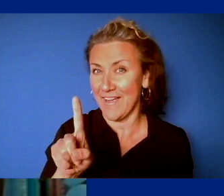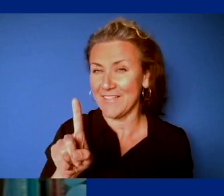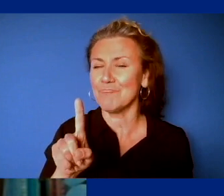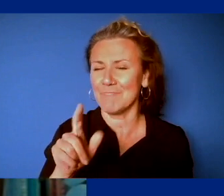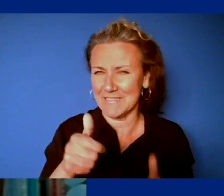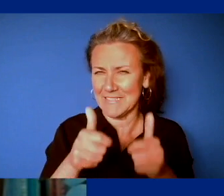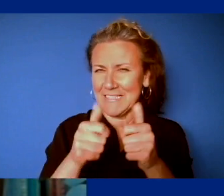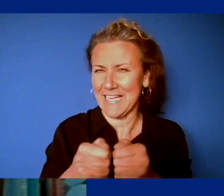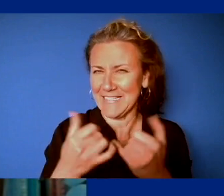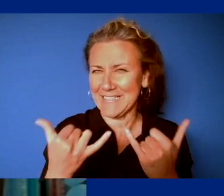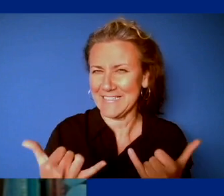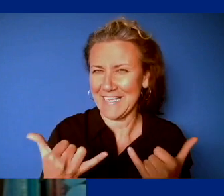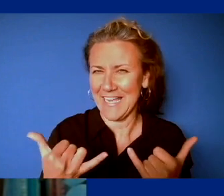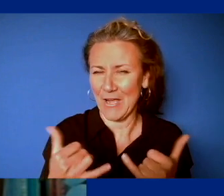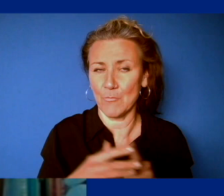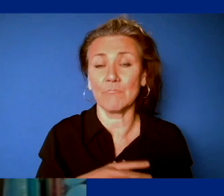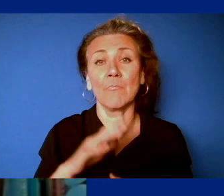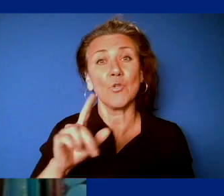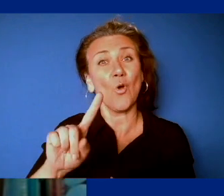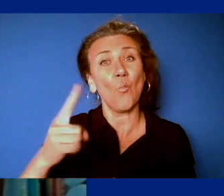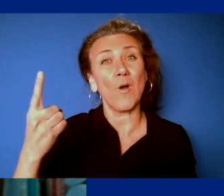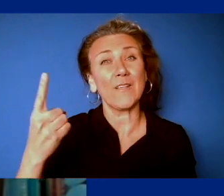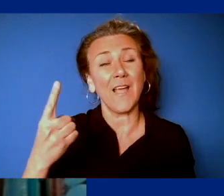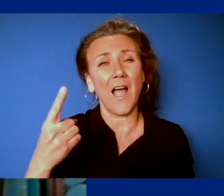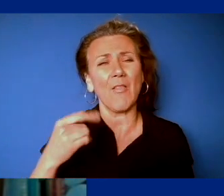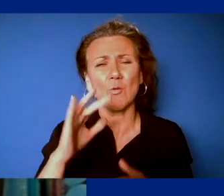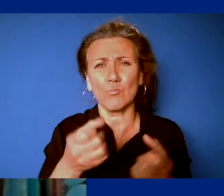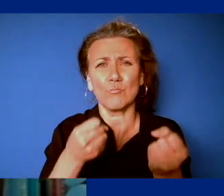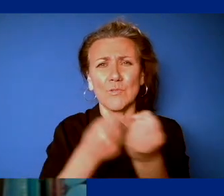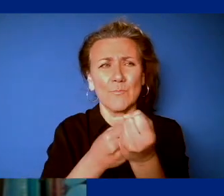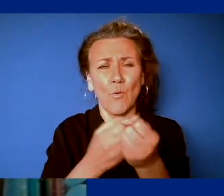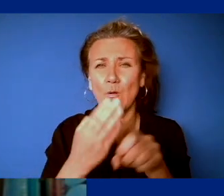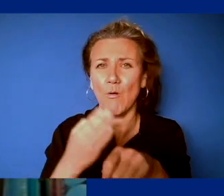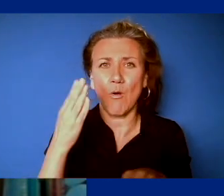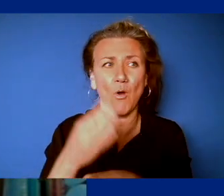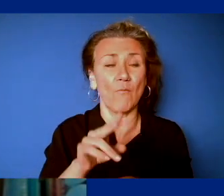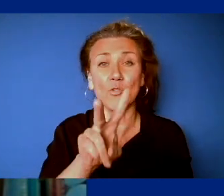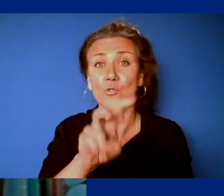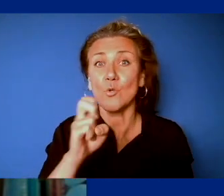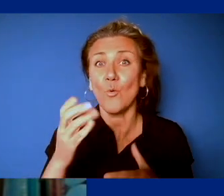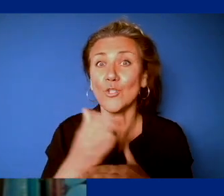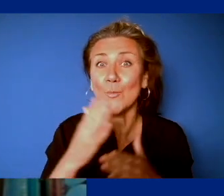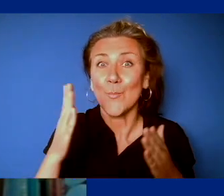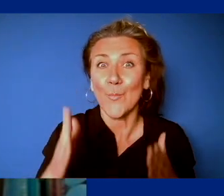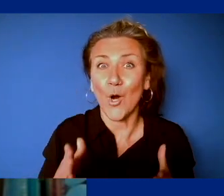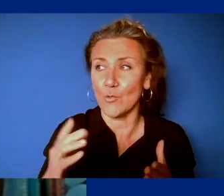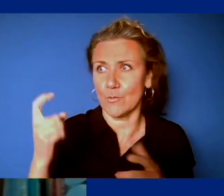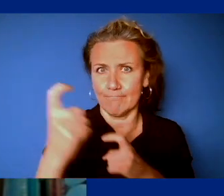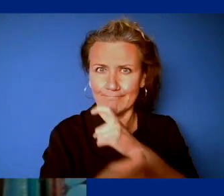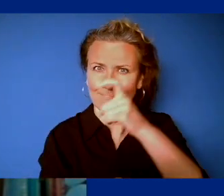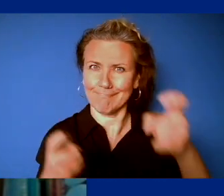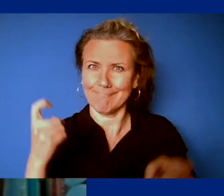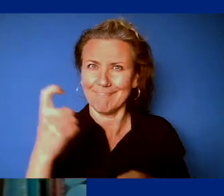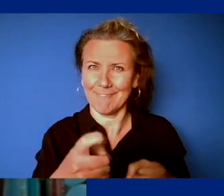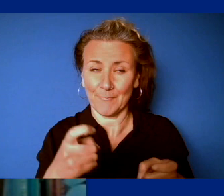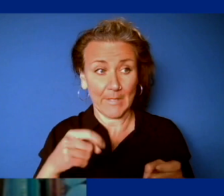CWB21 to 44321. Your dollars will support more than 200 grantee partners across the